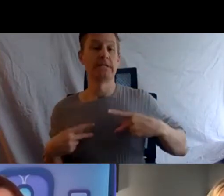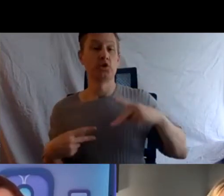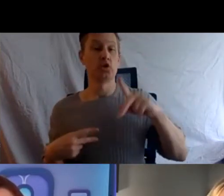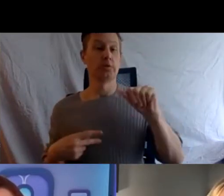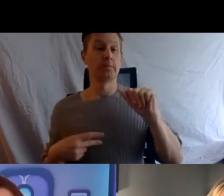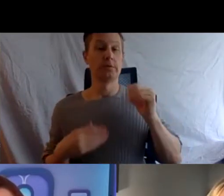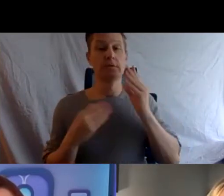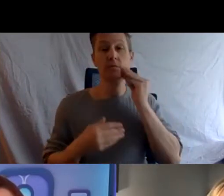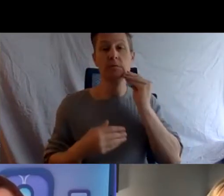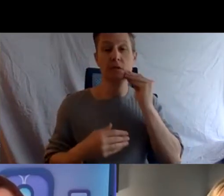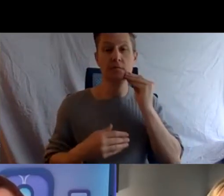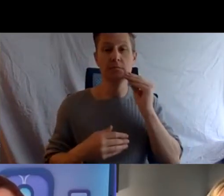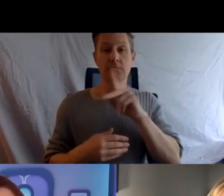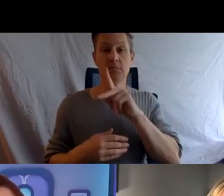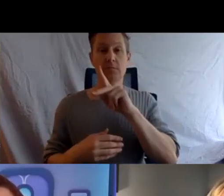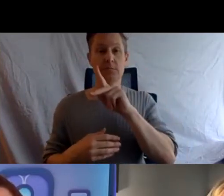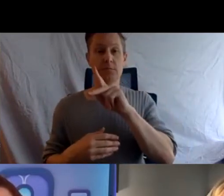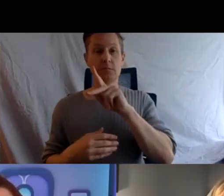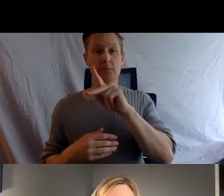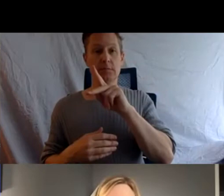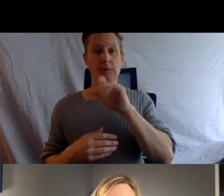Kirsten and Hartley.